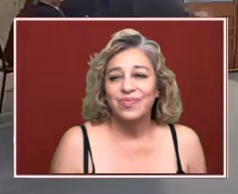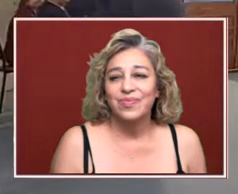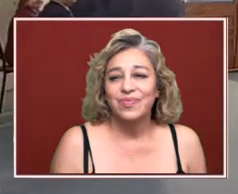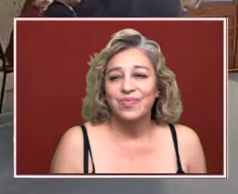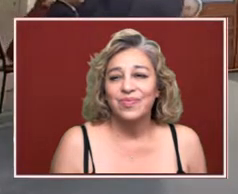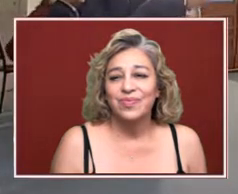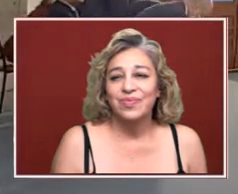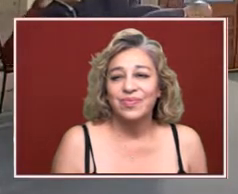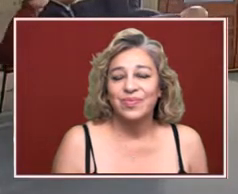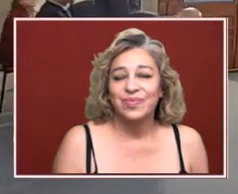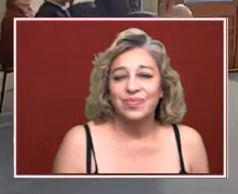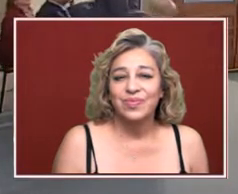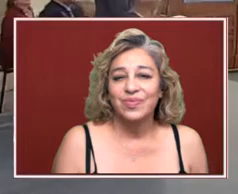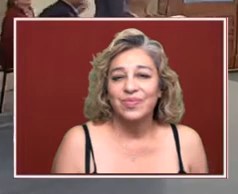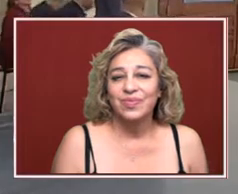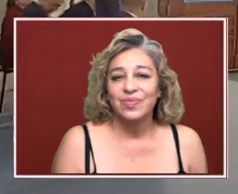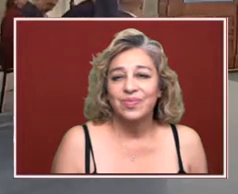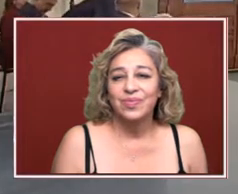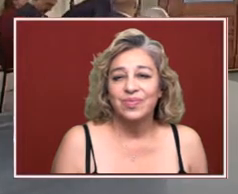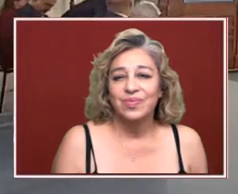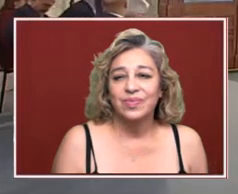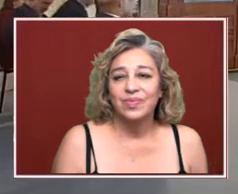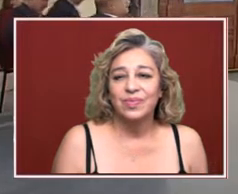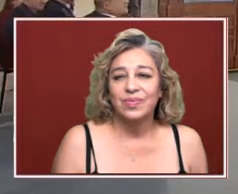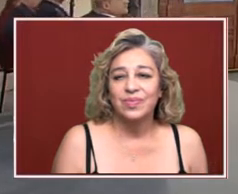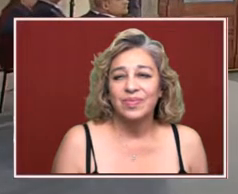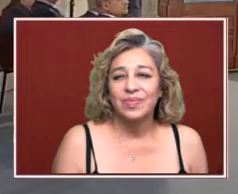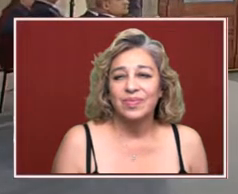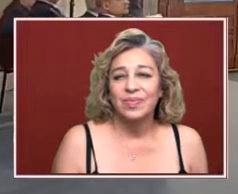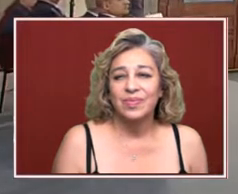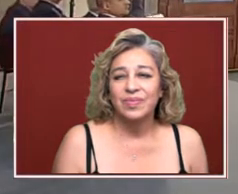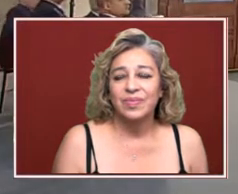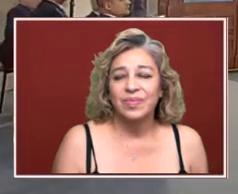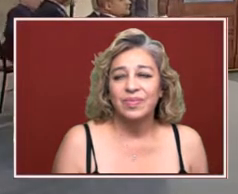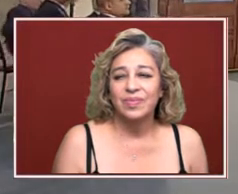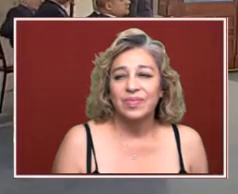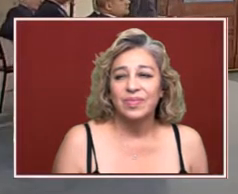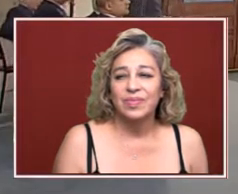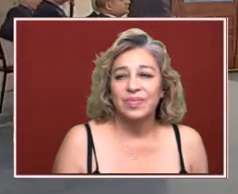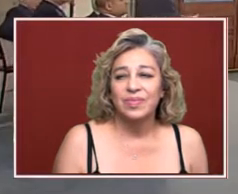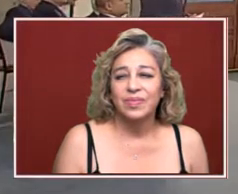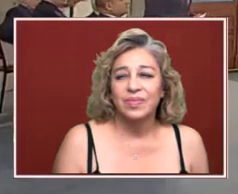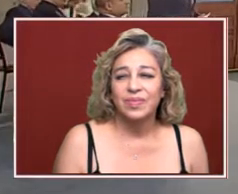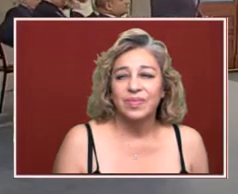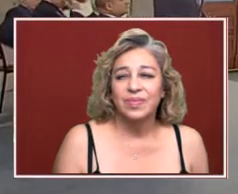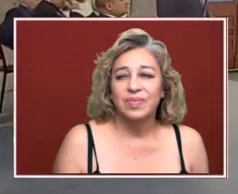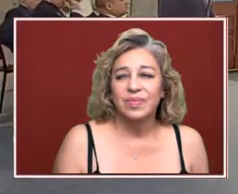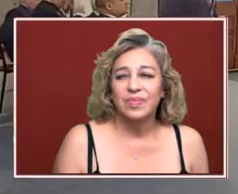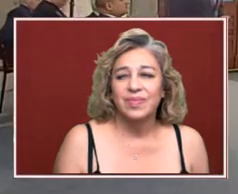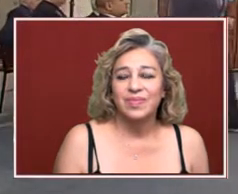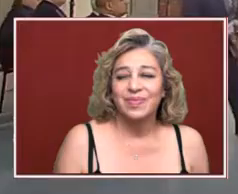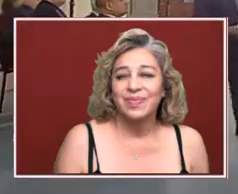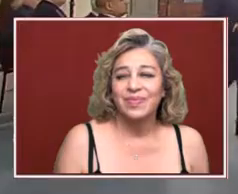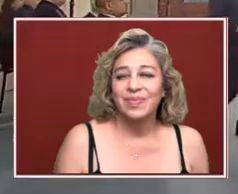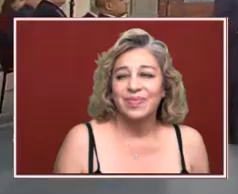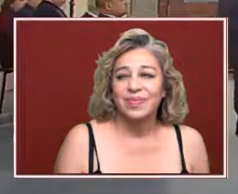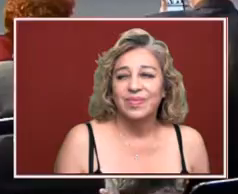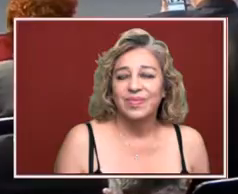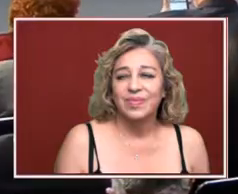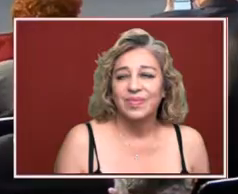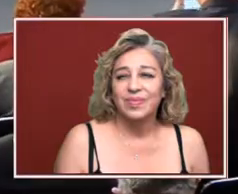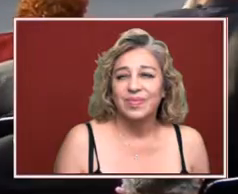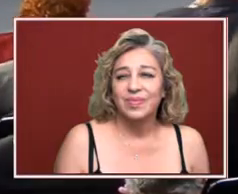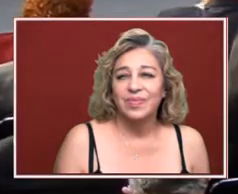Damas y caballeros, escuchemos el mensaje que nos dirige el presidente de los Estados Unidos Mexicanos, licenciado Andrés